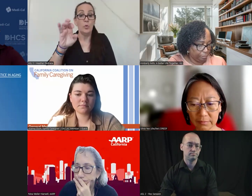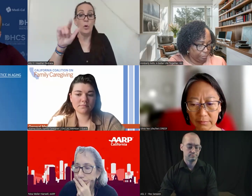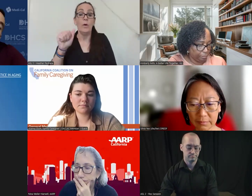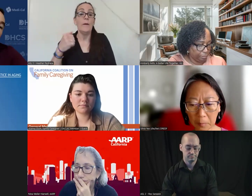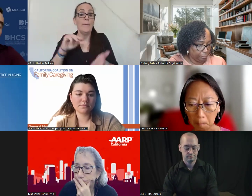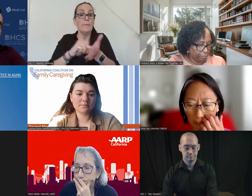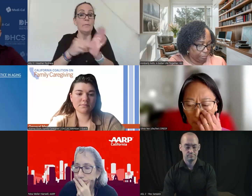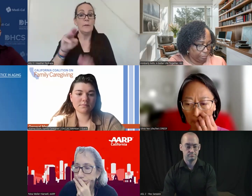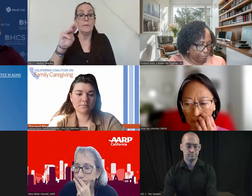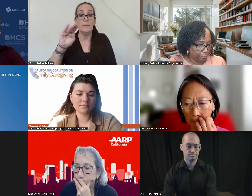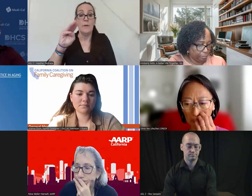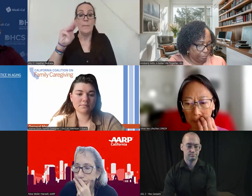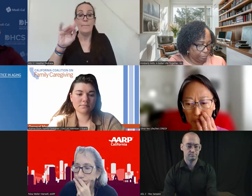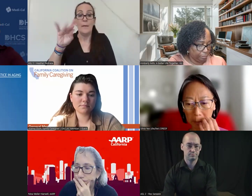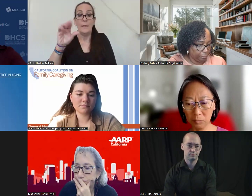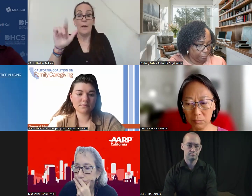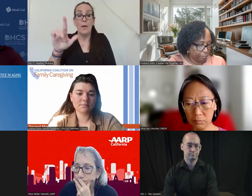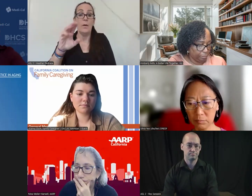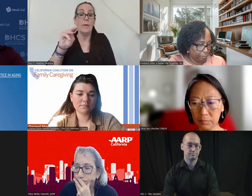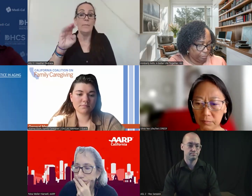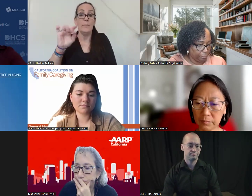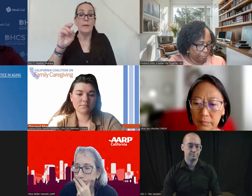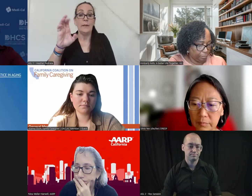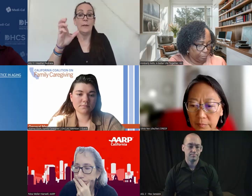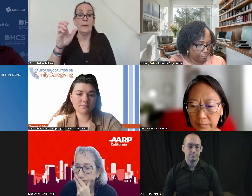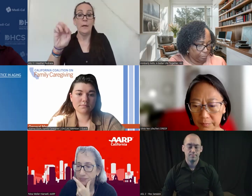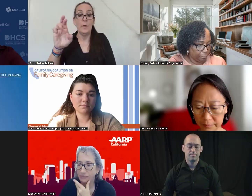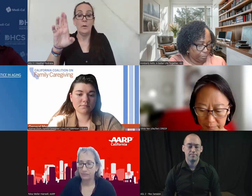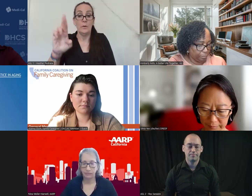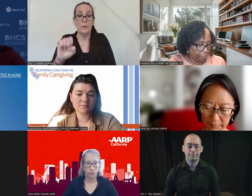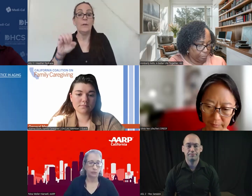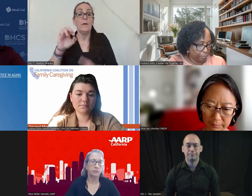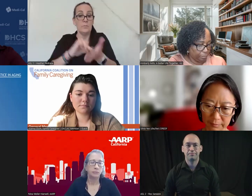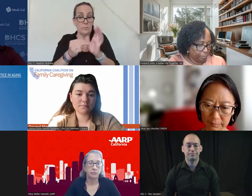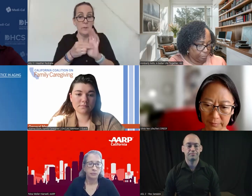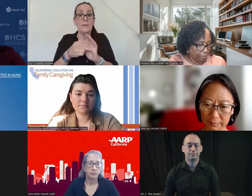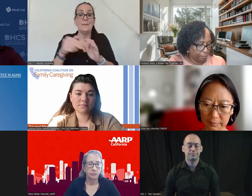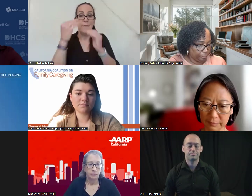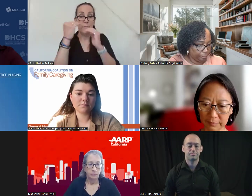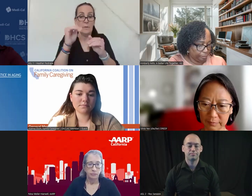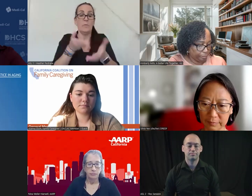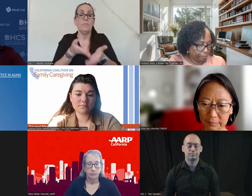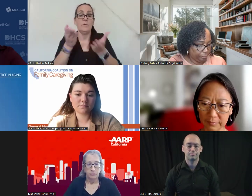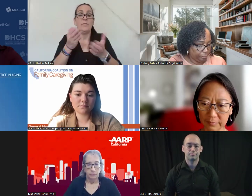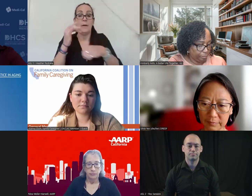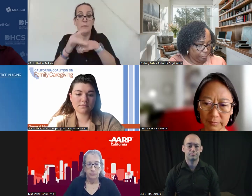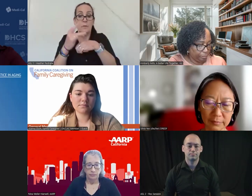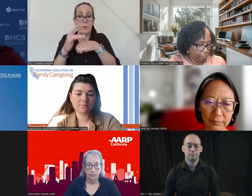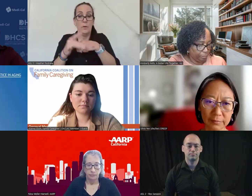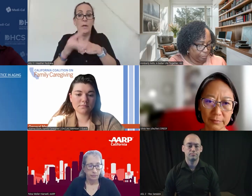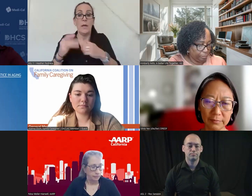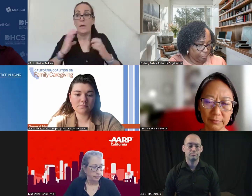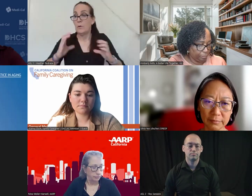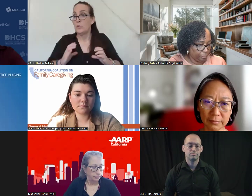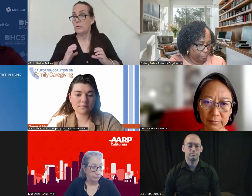care. Limited provider availability and consumer choice. From a personal experience as